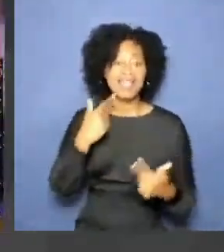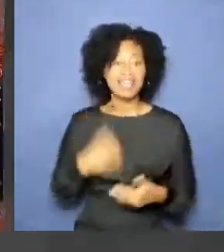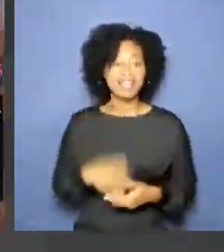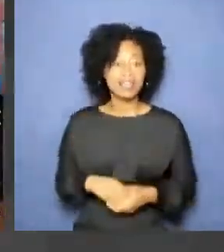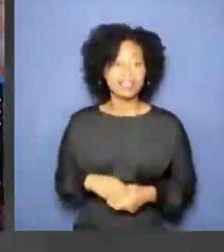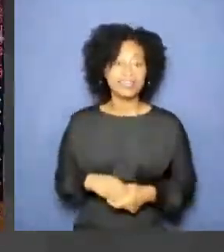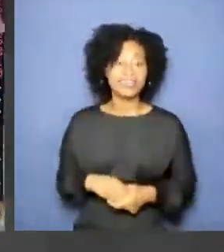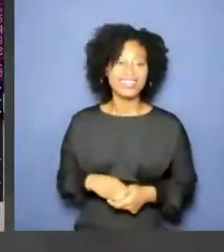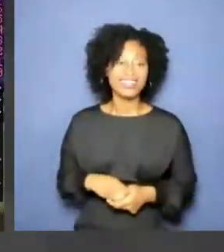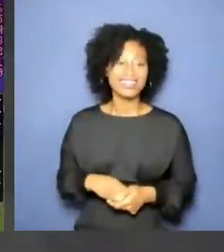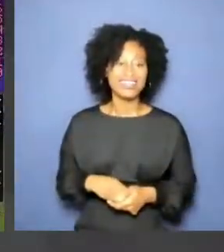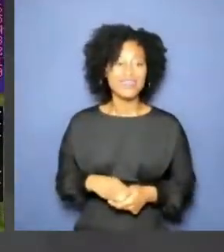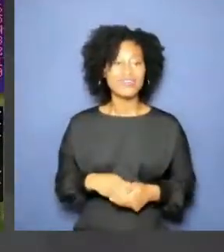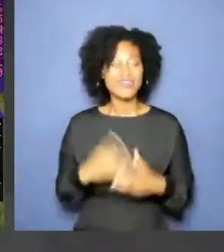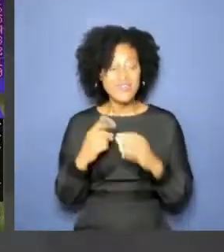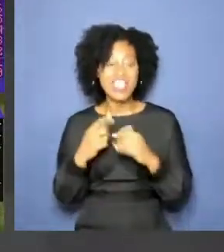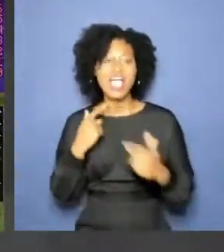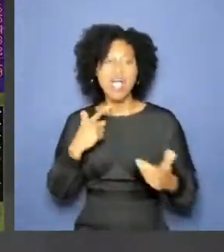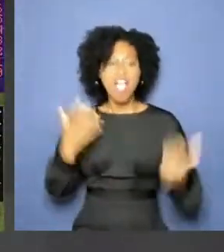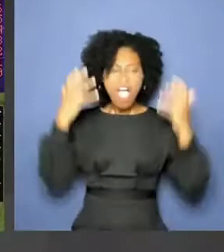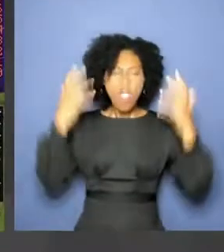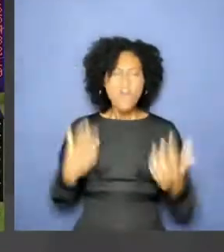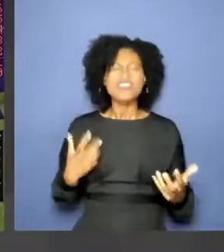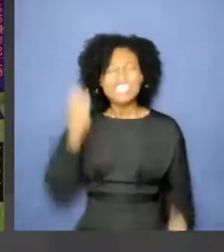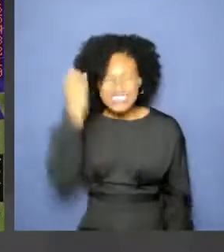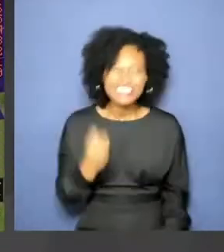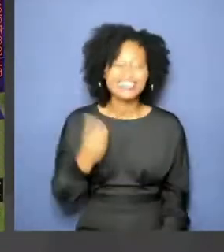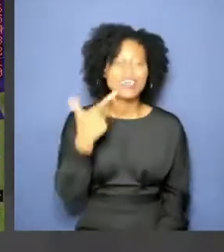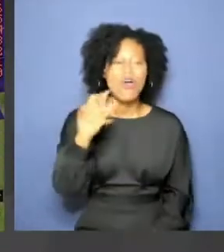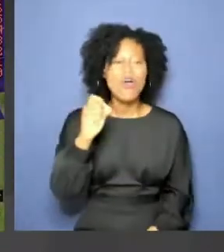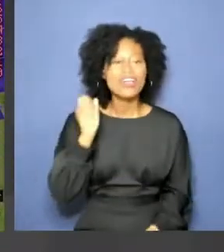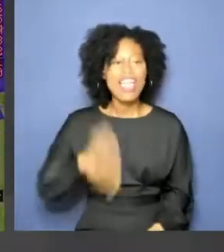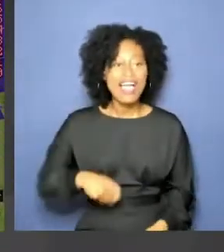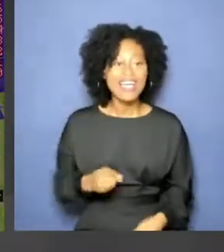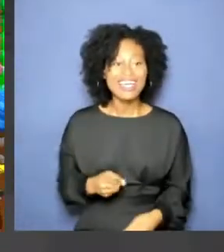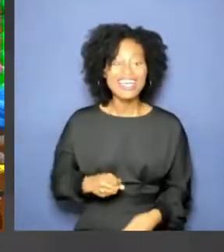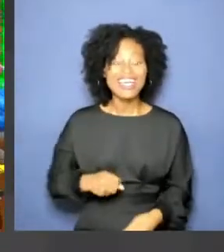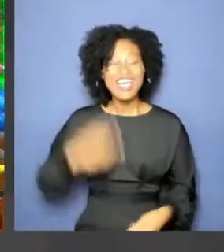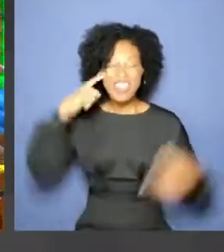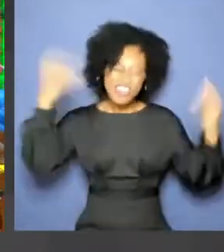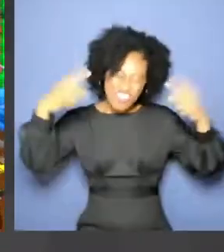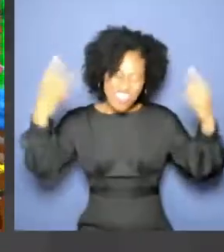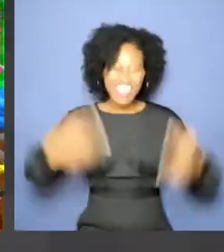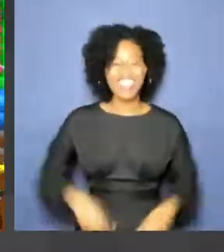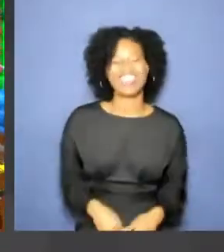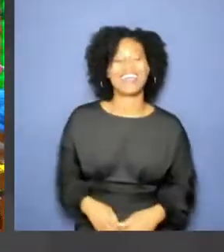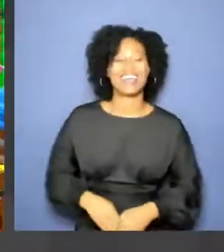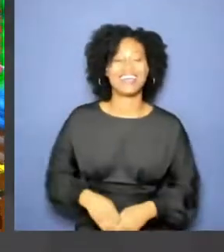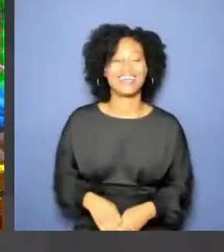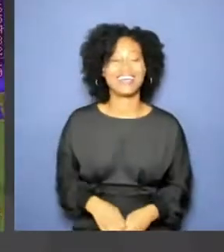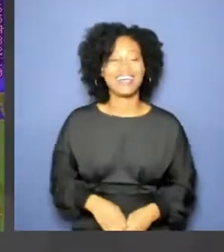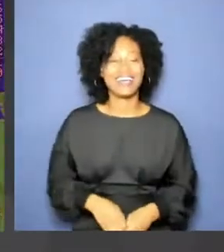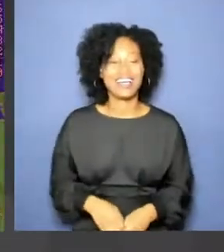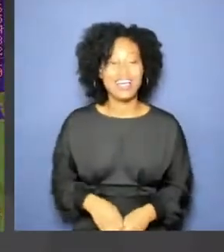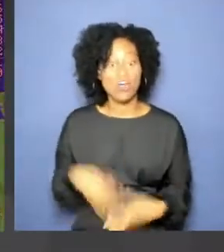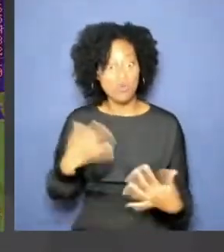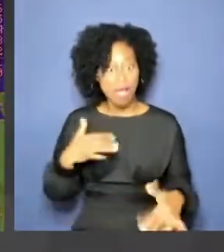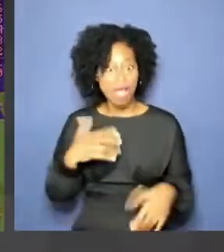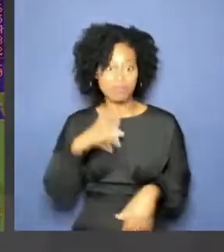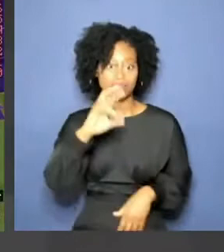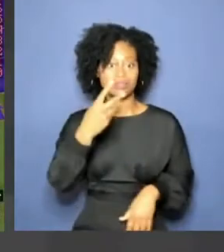Tommy. Got him. Let's go! Let's go, baby! Look at that lead! Wow, more than double second place.